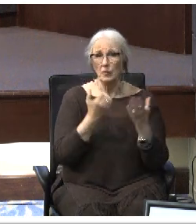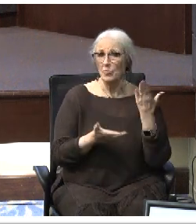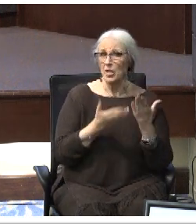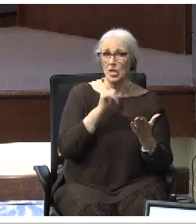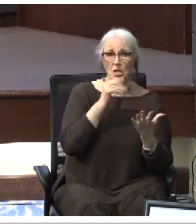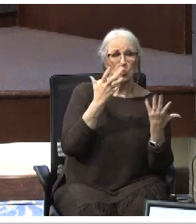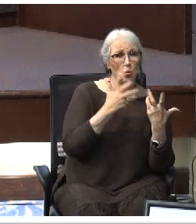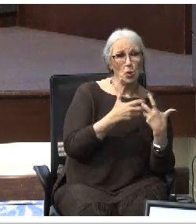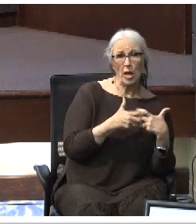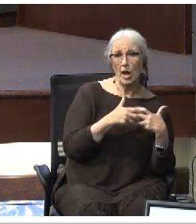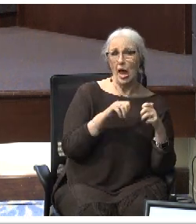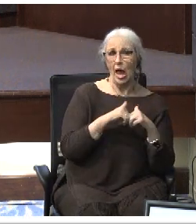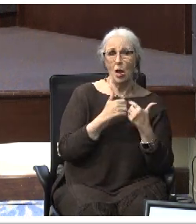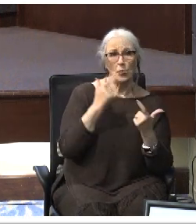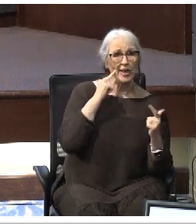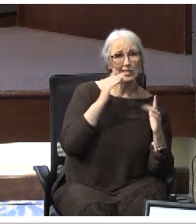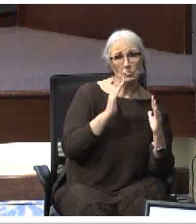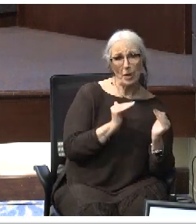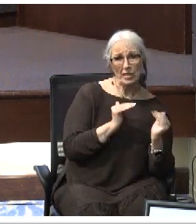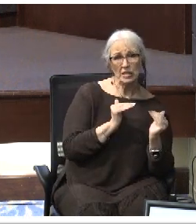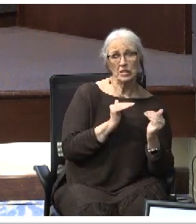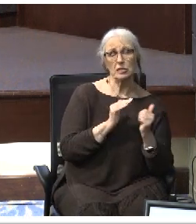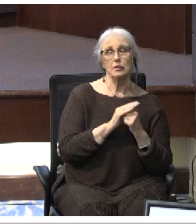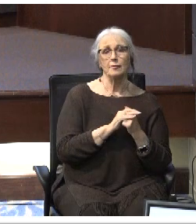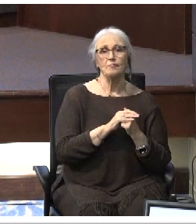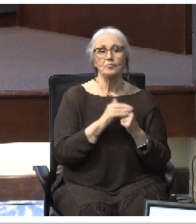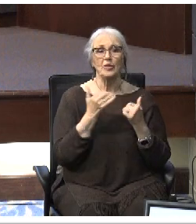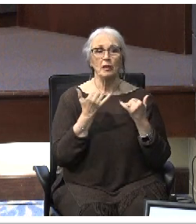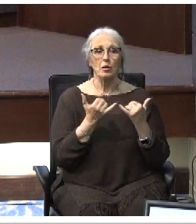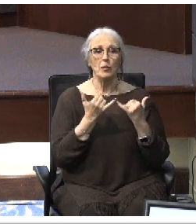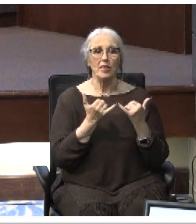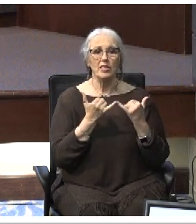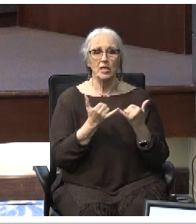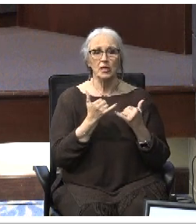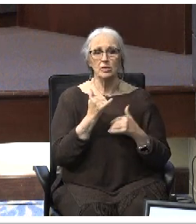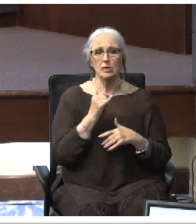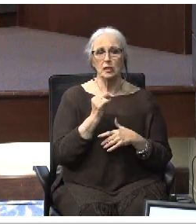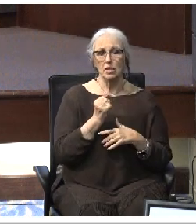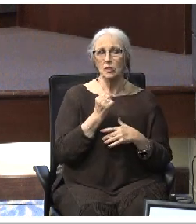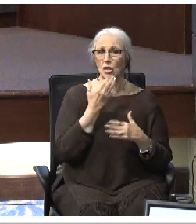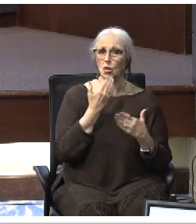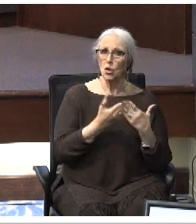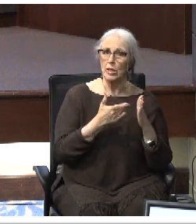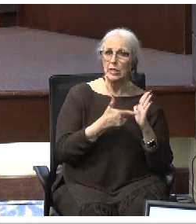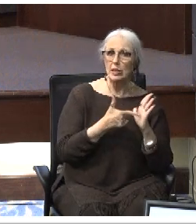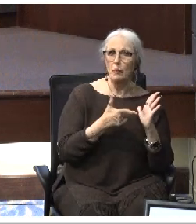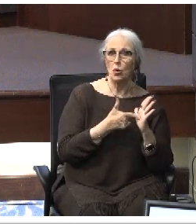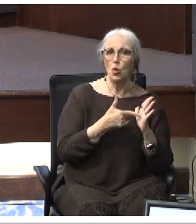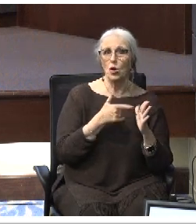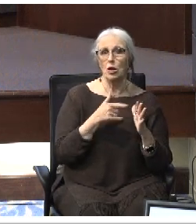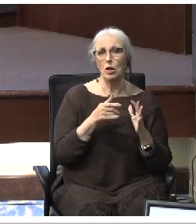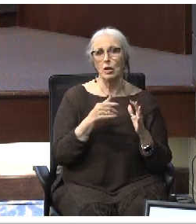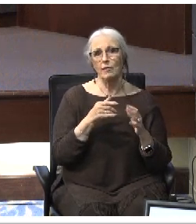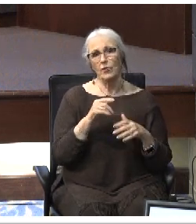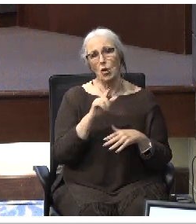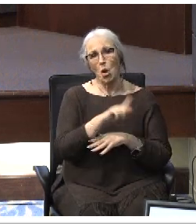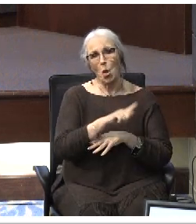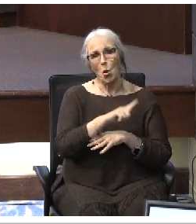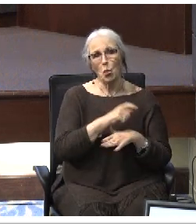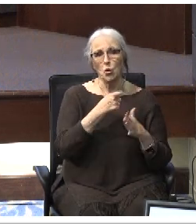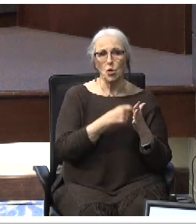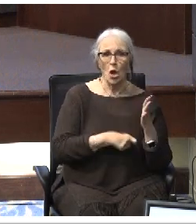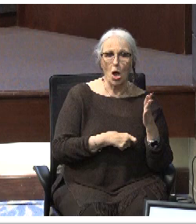as easily as we had anticipated. But this one is a good example of a kind of a low cost,